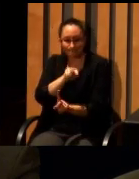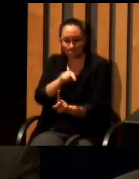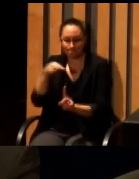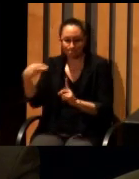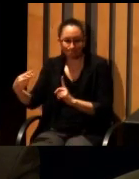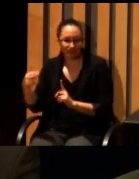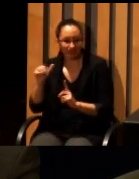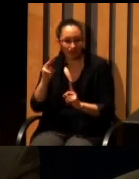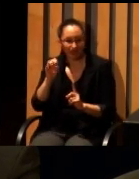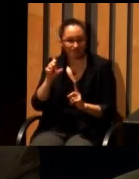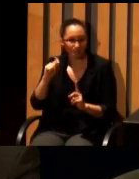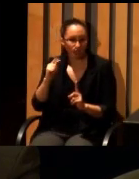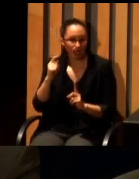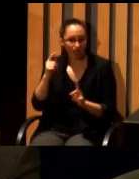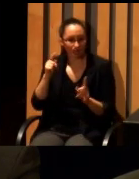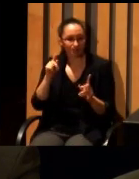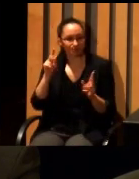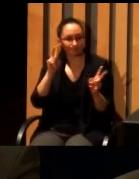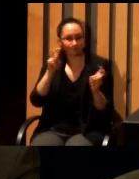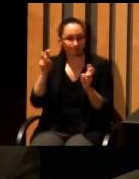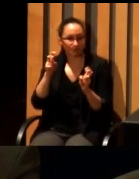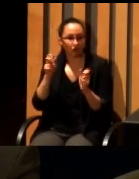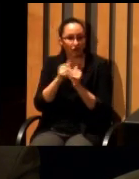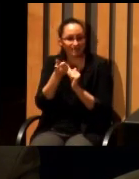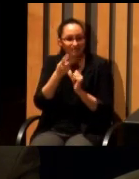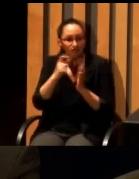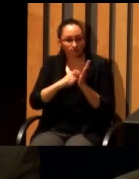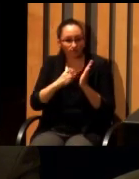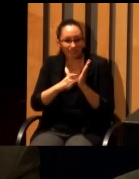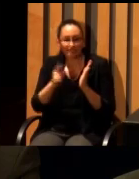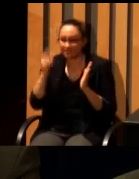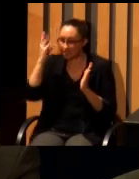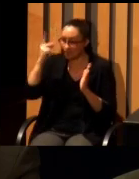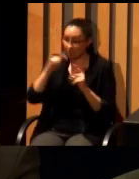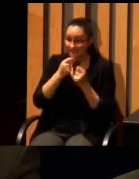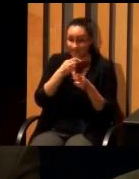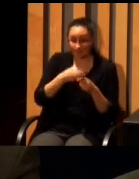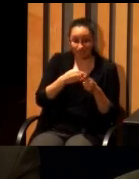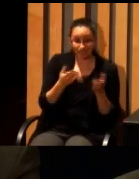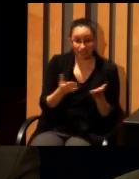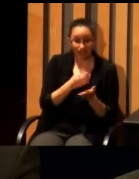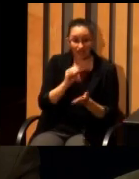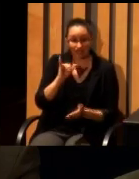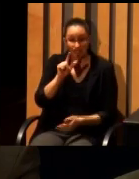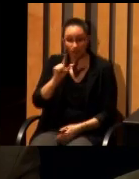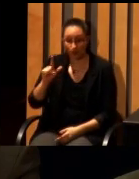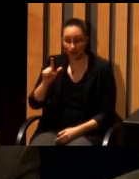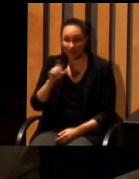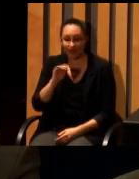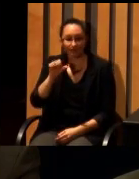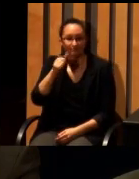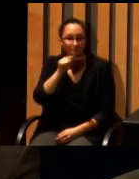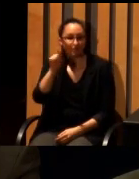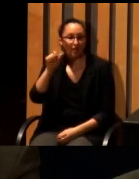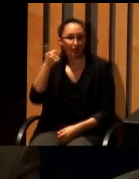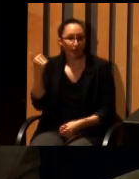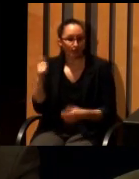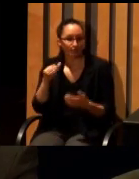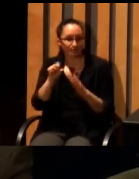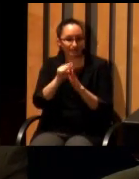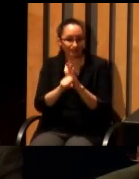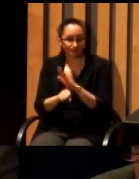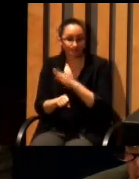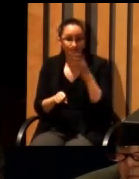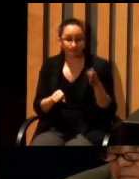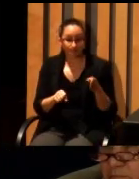thoughtful, well-written pieces, has considered team names and mascots not only here, but in Illinois and elsewhere. And finally, to his